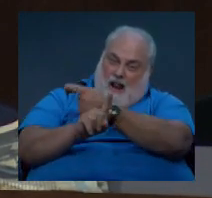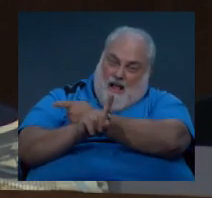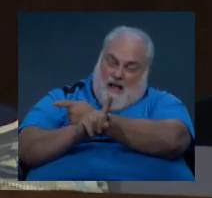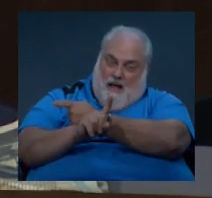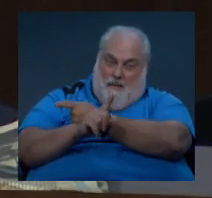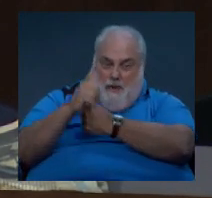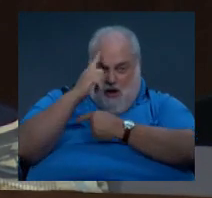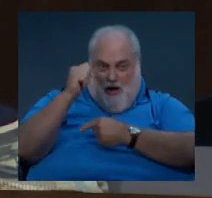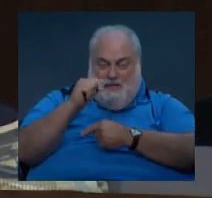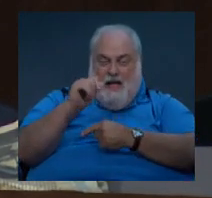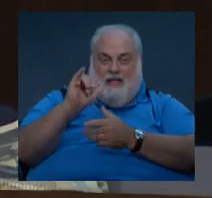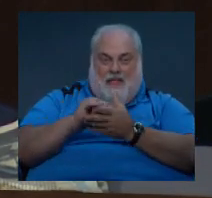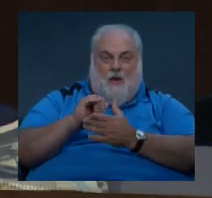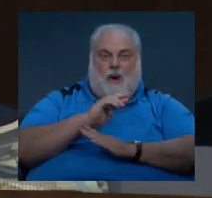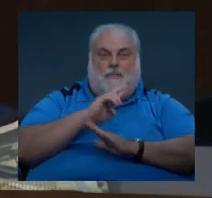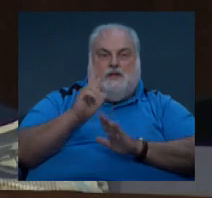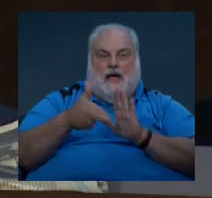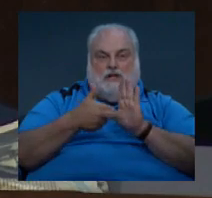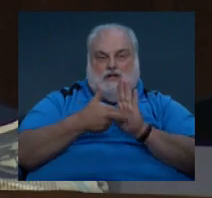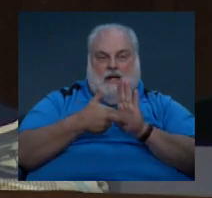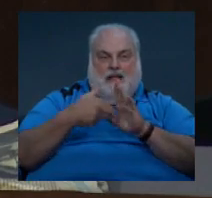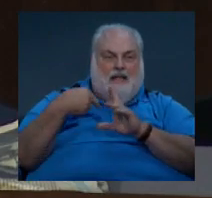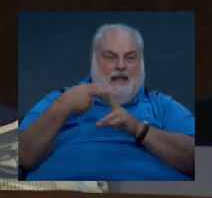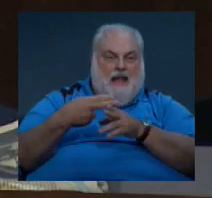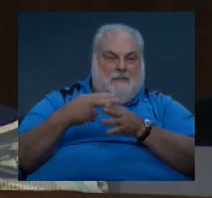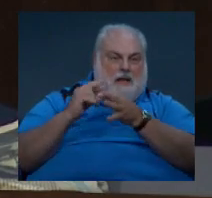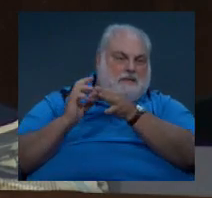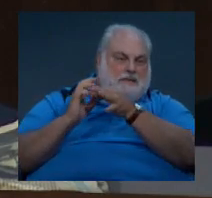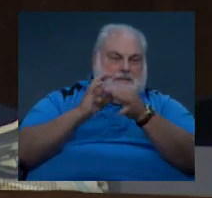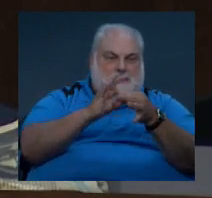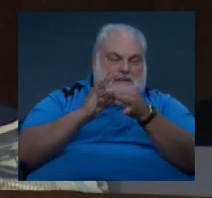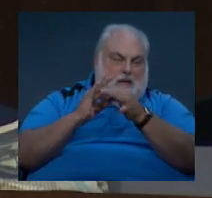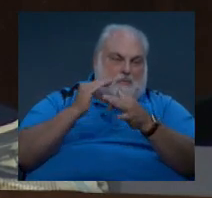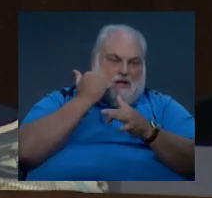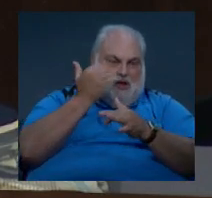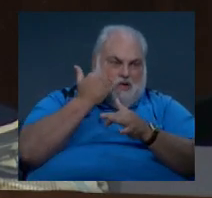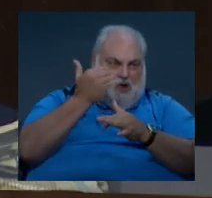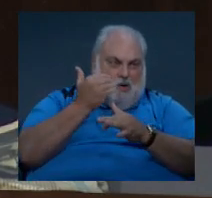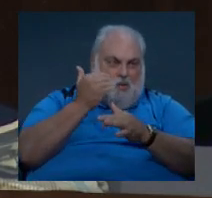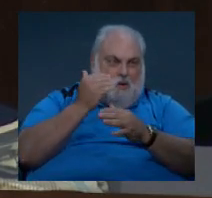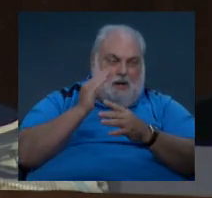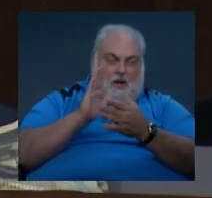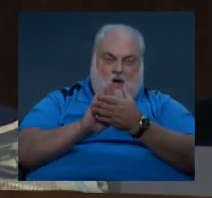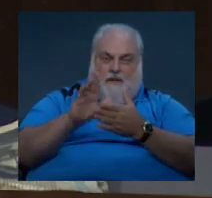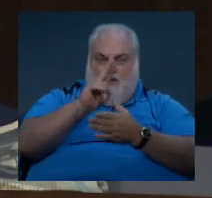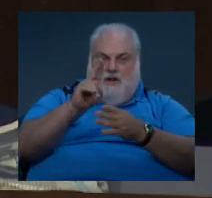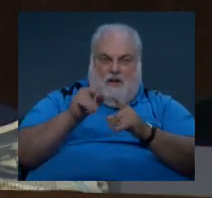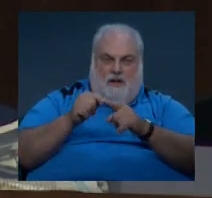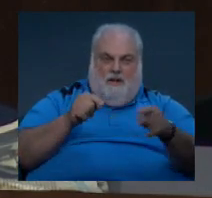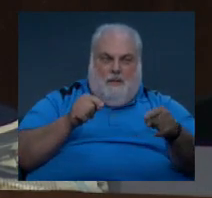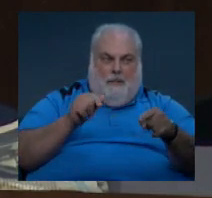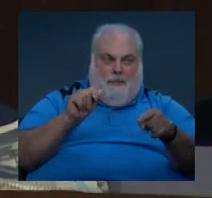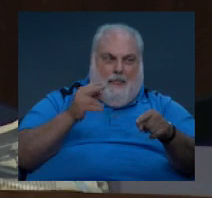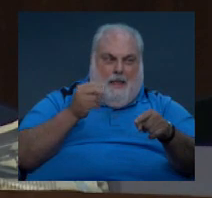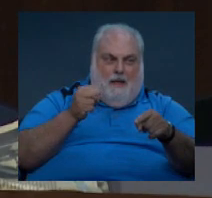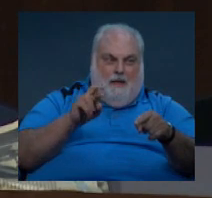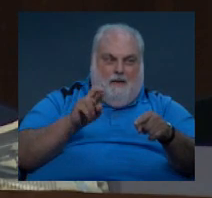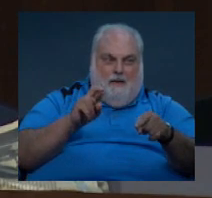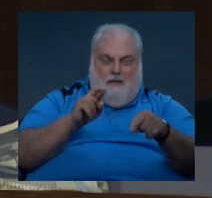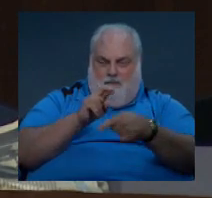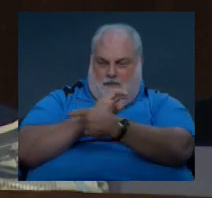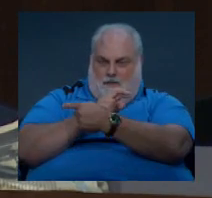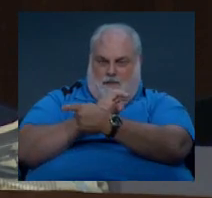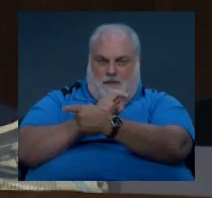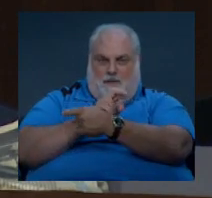But because it had that reputation and that name and that association with prostitution, when you get to university, Asher becomes Colonel